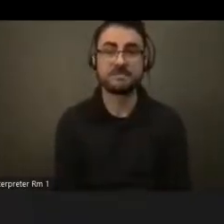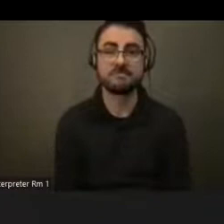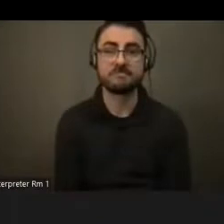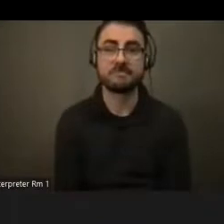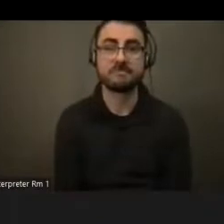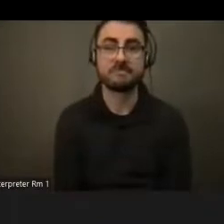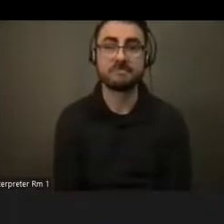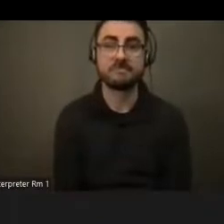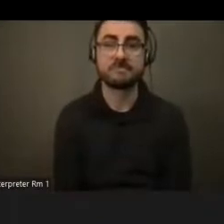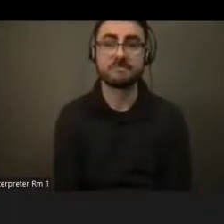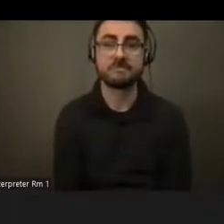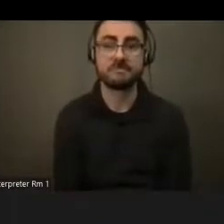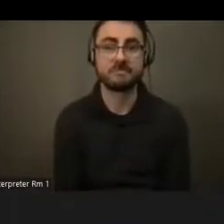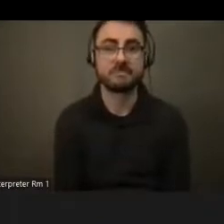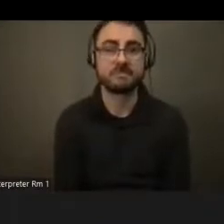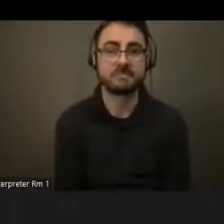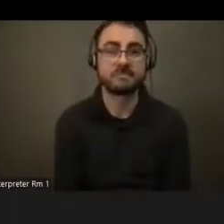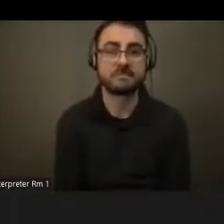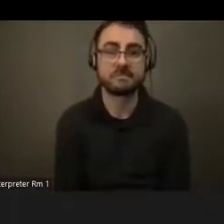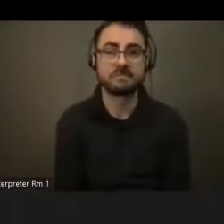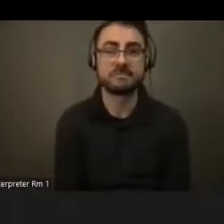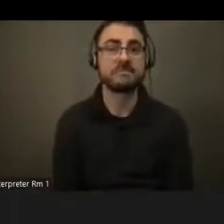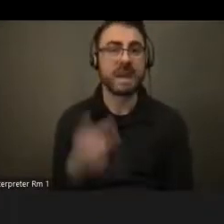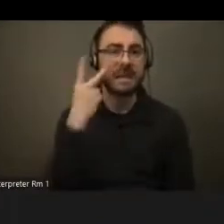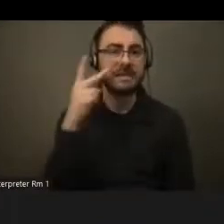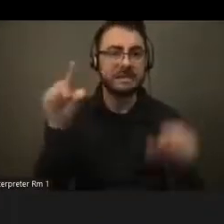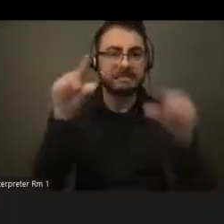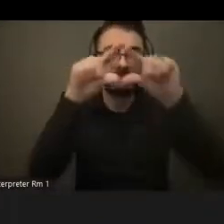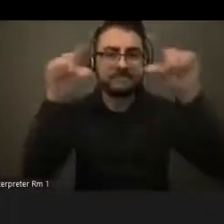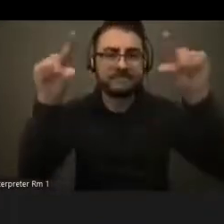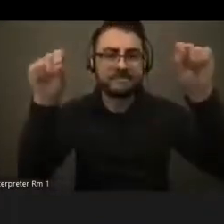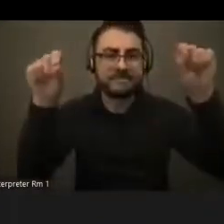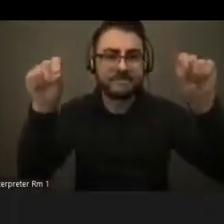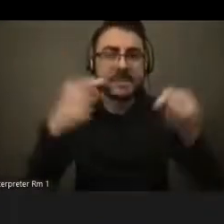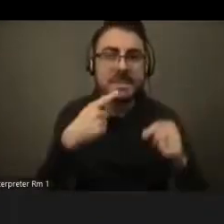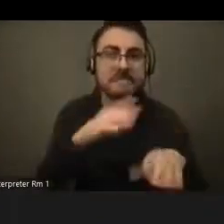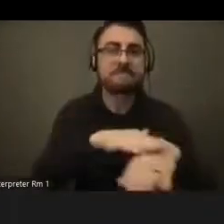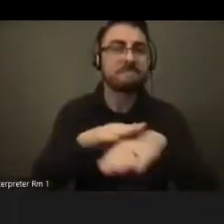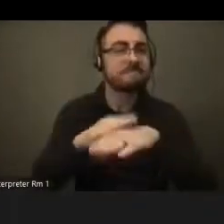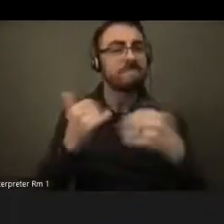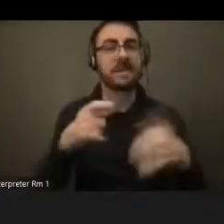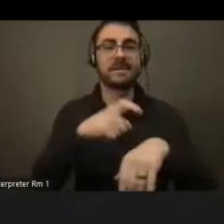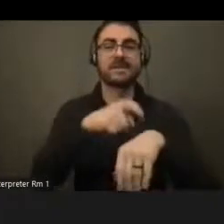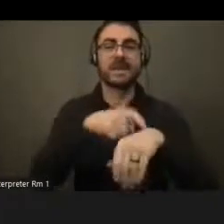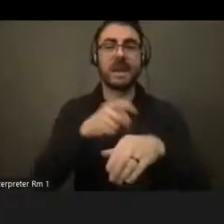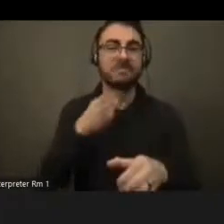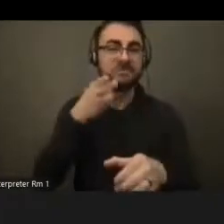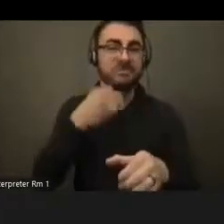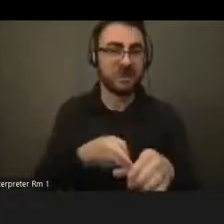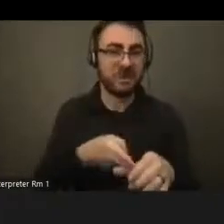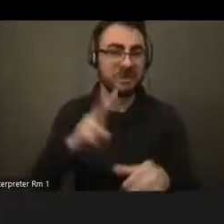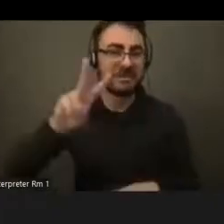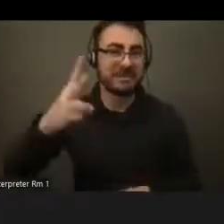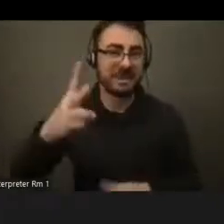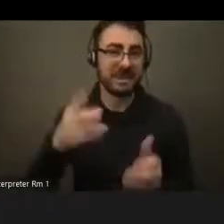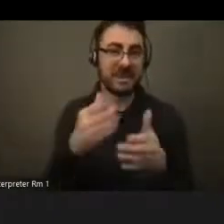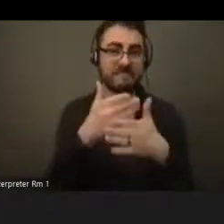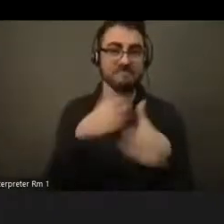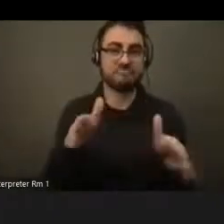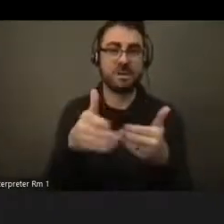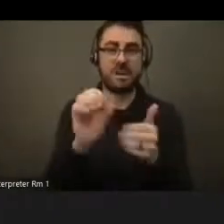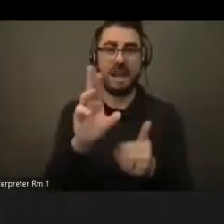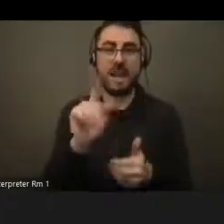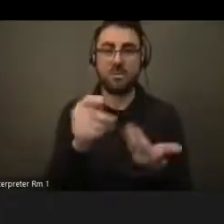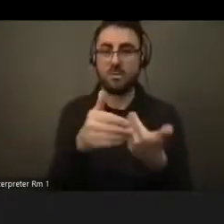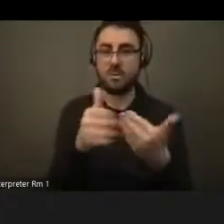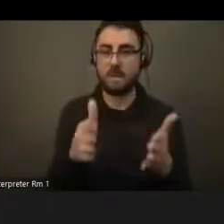Oops, I have this little blue thing. It's time to join your second breakout room. Yeah, I was about to announce that. Thank you, Chair. It is time